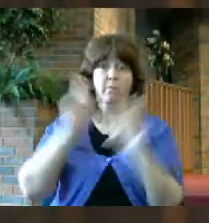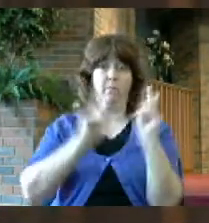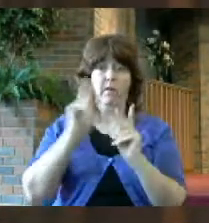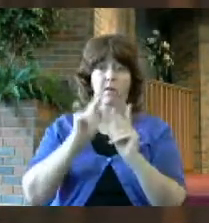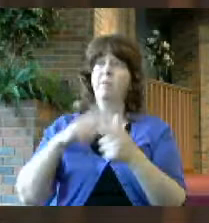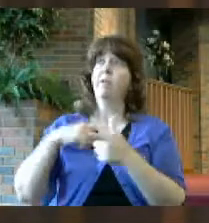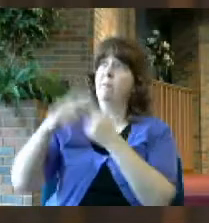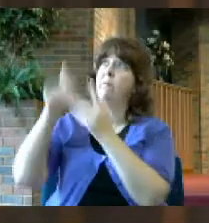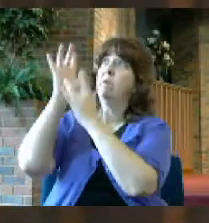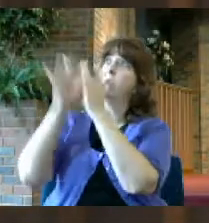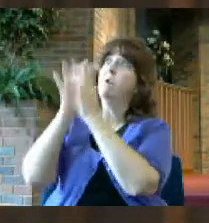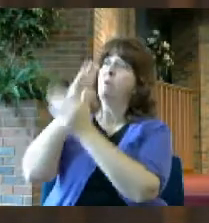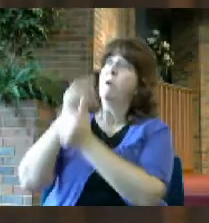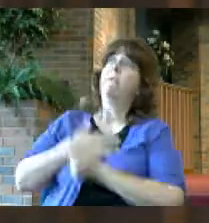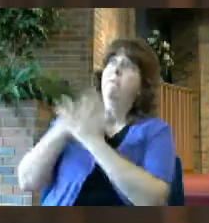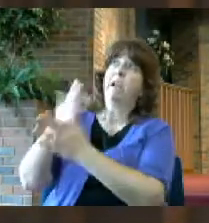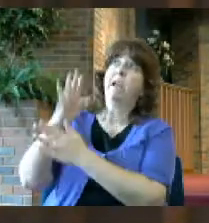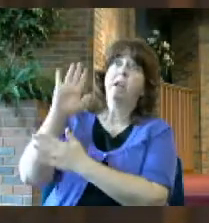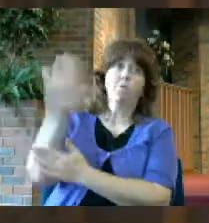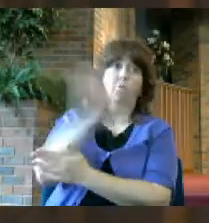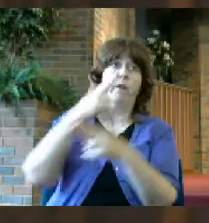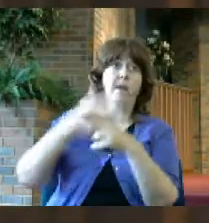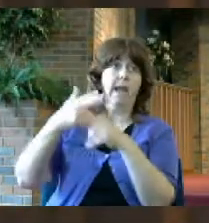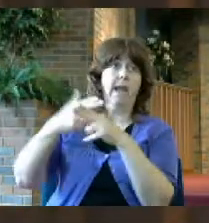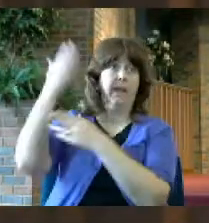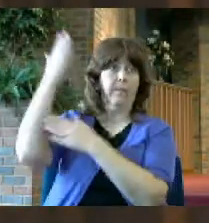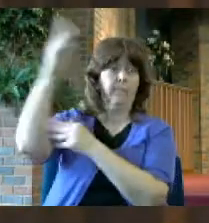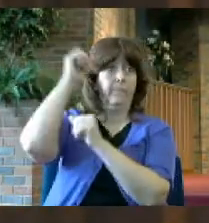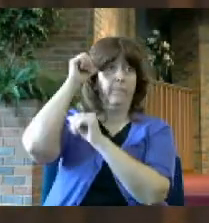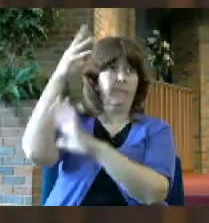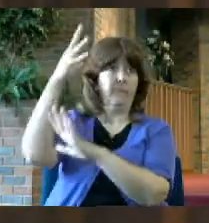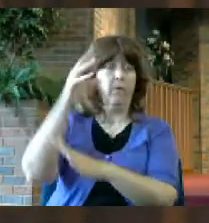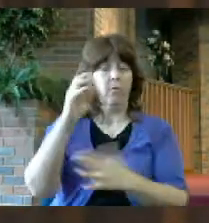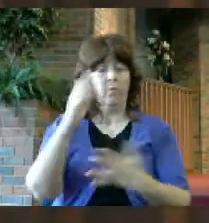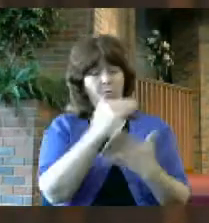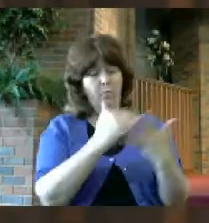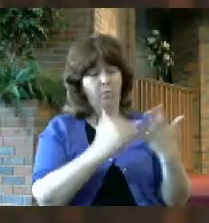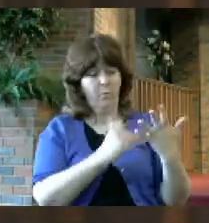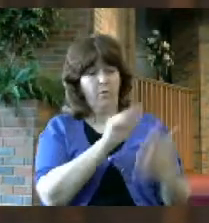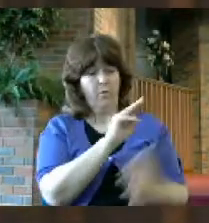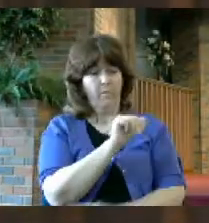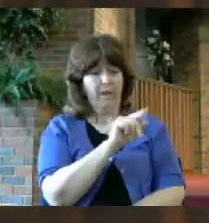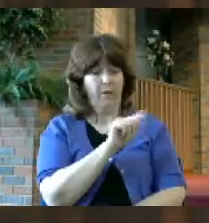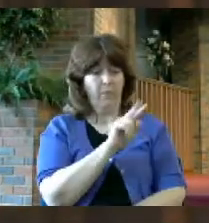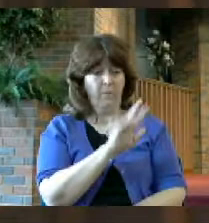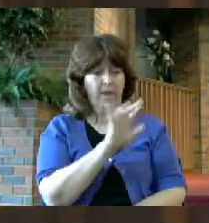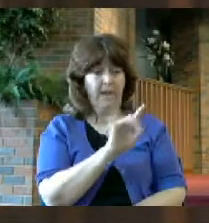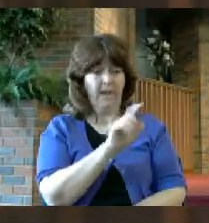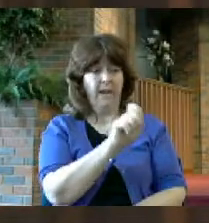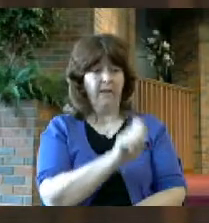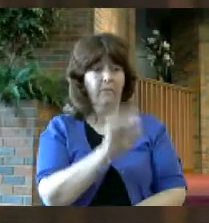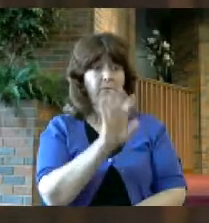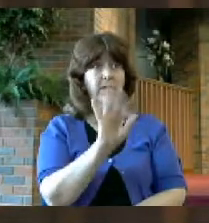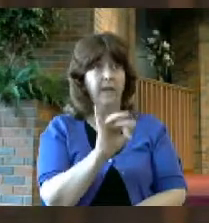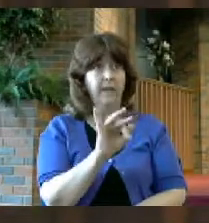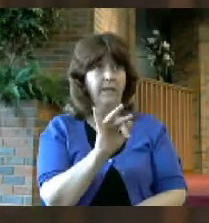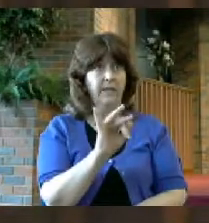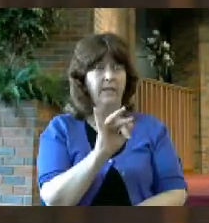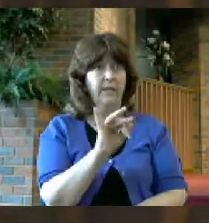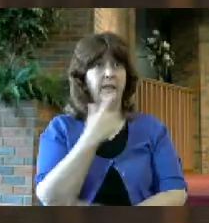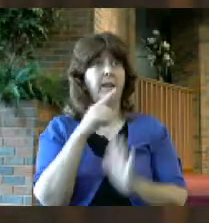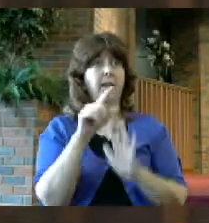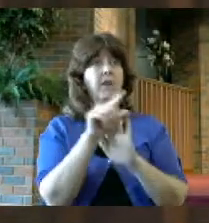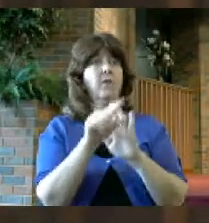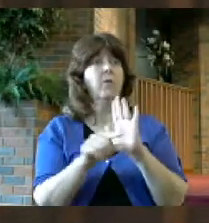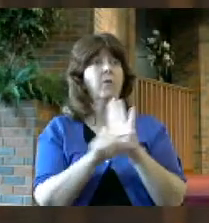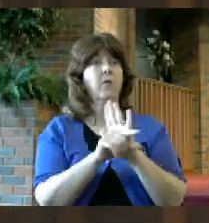in Matthew chapter 28, verse 19, the gospel was to be sent to all the world and you would